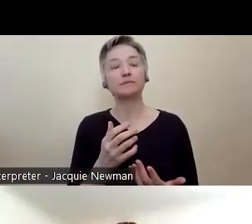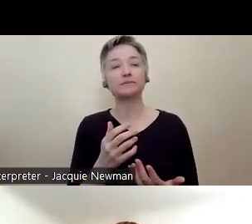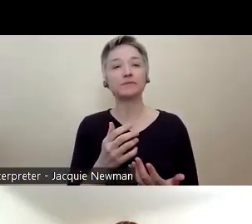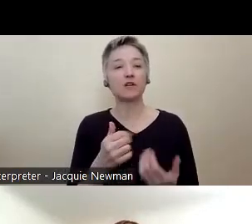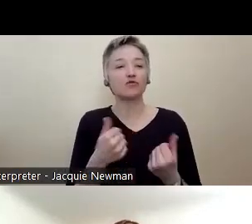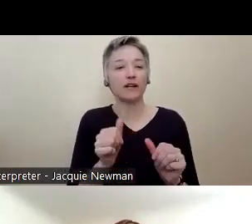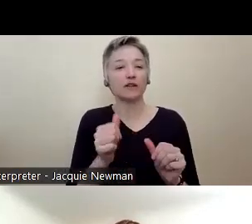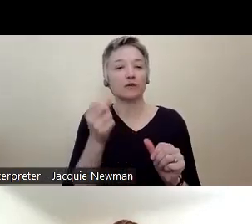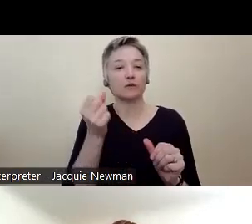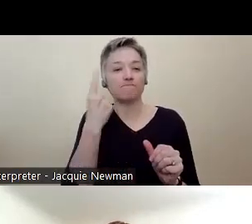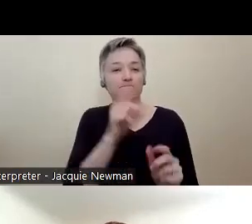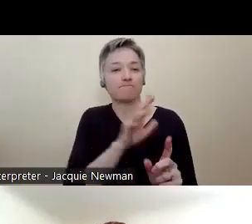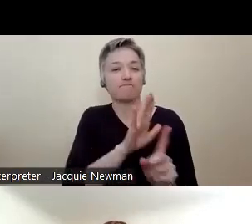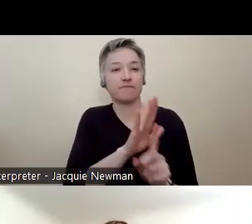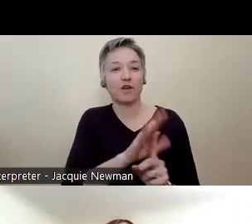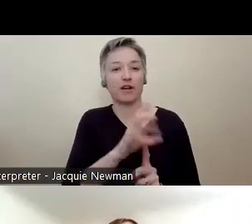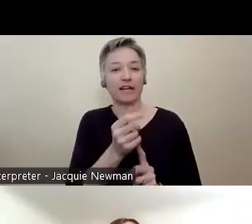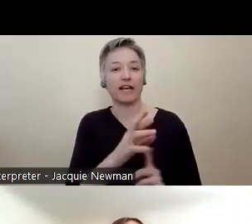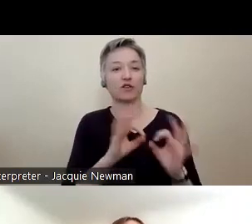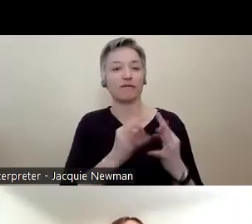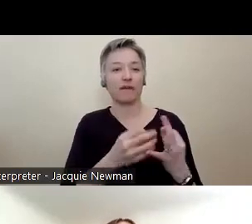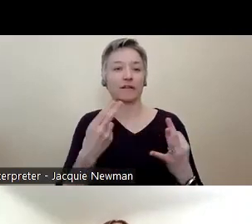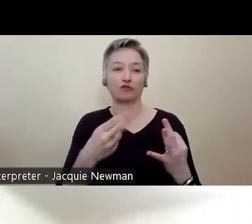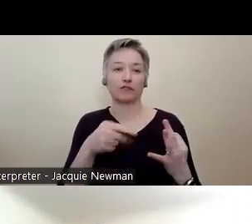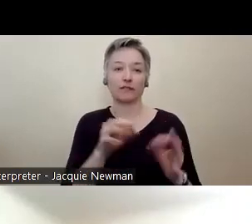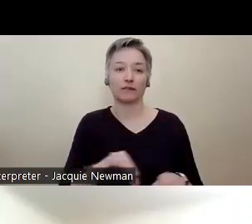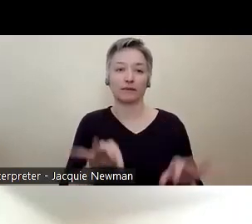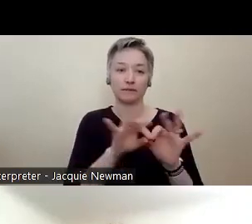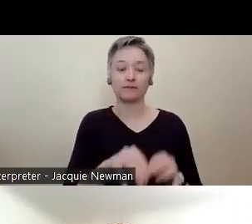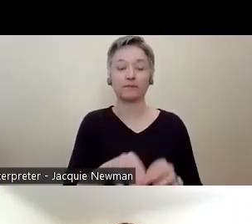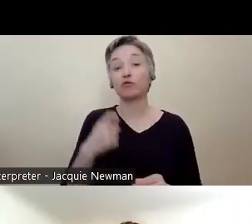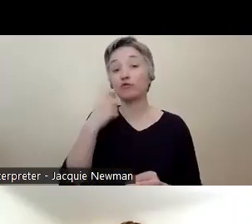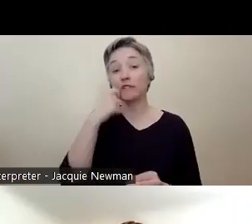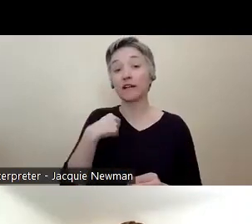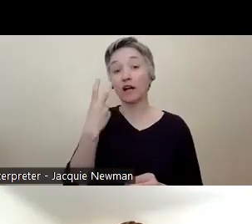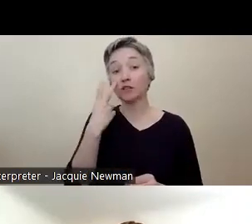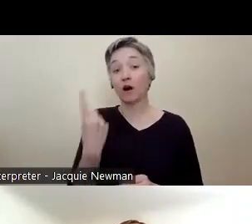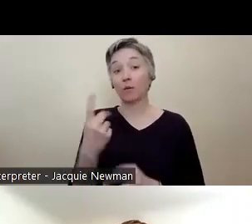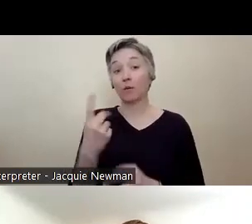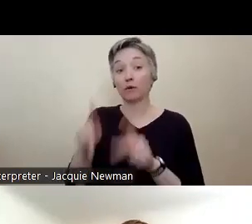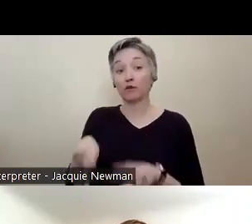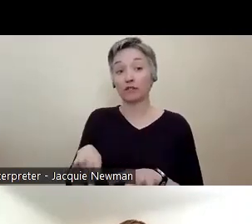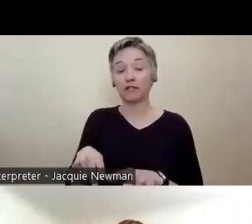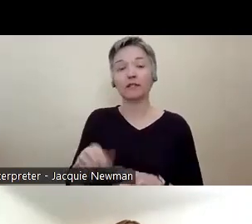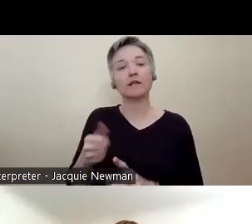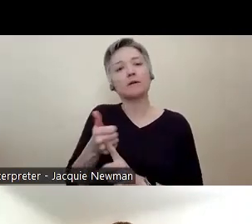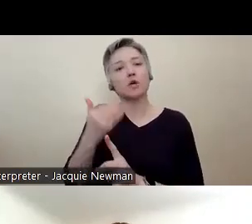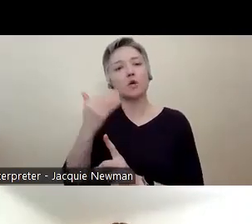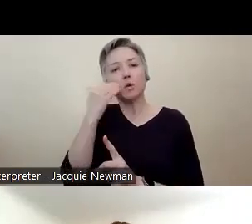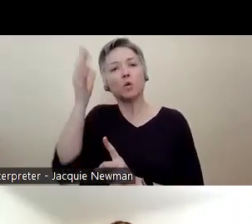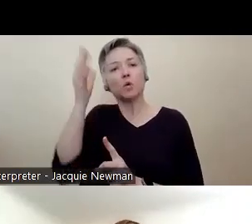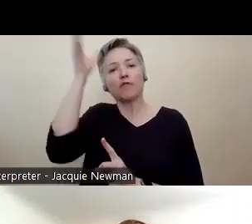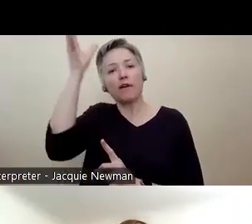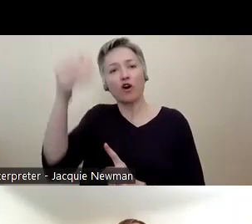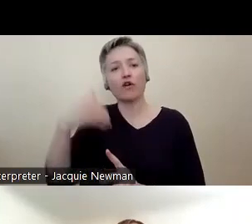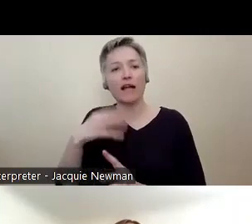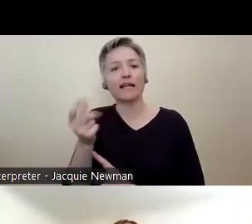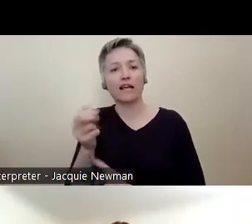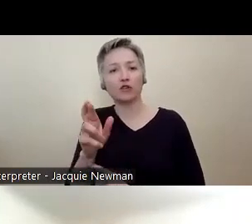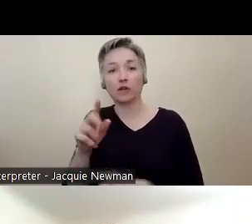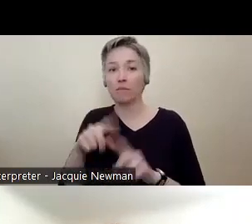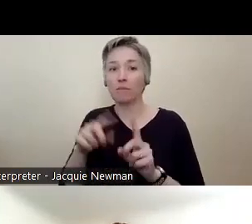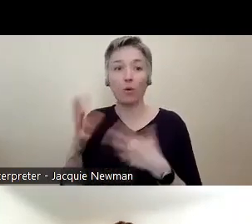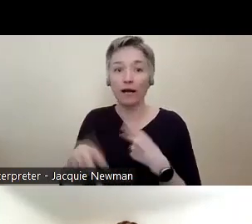your cancer family history is. Recently, I saw an individual who he knew his grandfather had cancer. He had no idea what